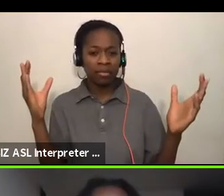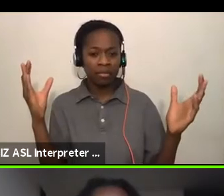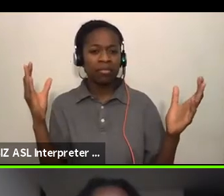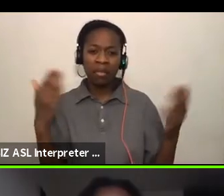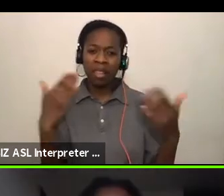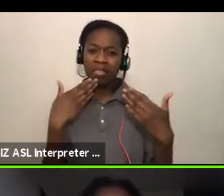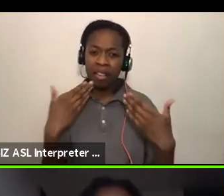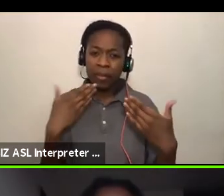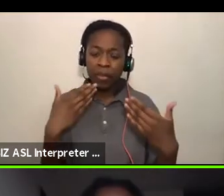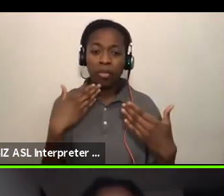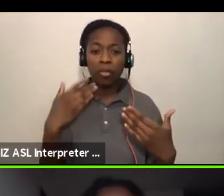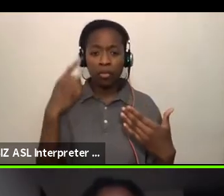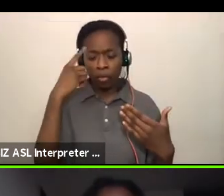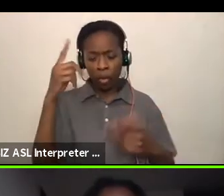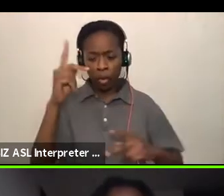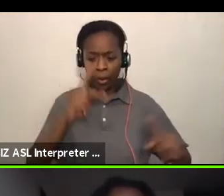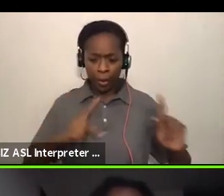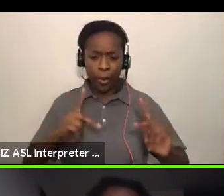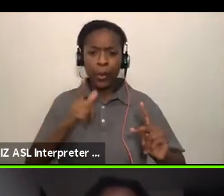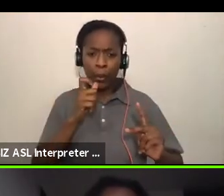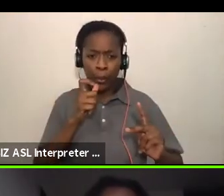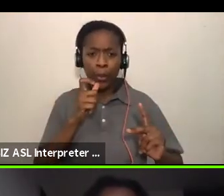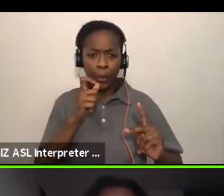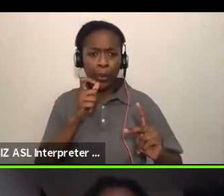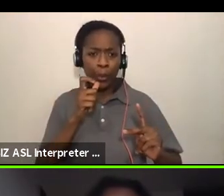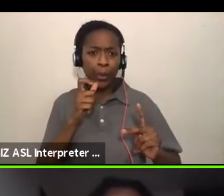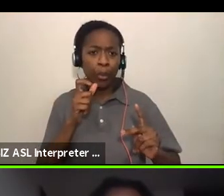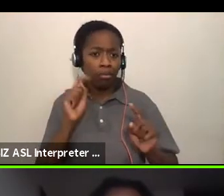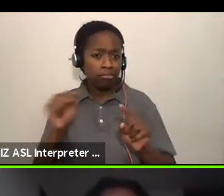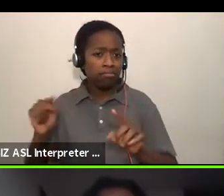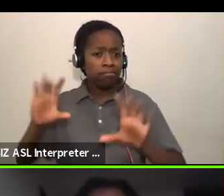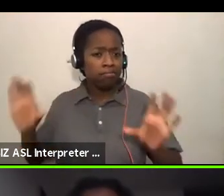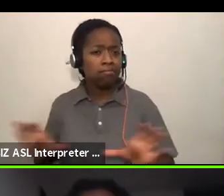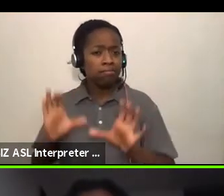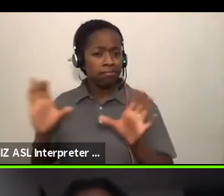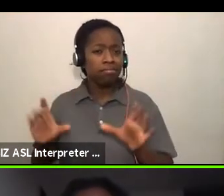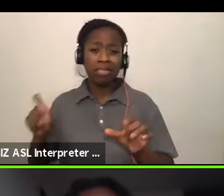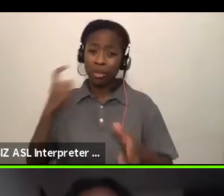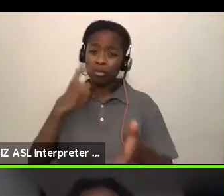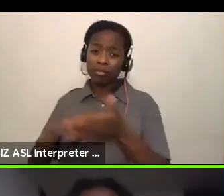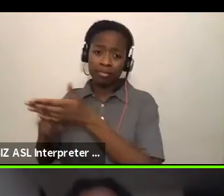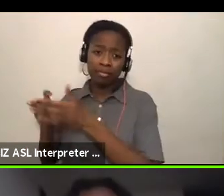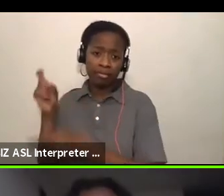thankfulness of those people in line as well. So